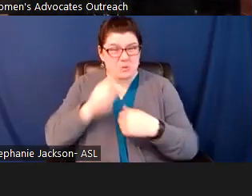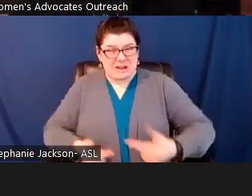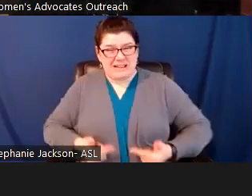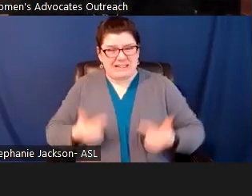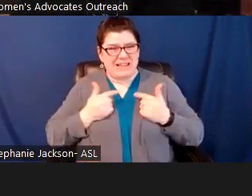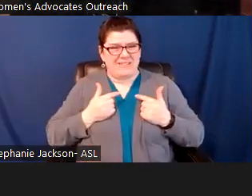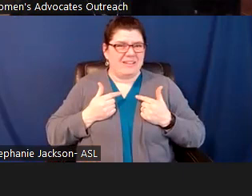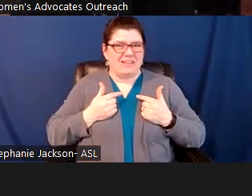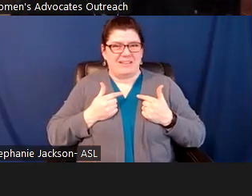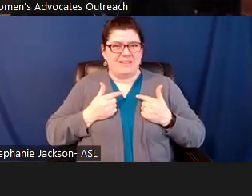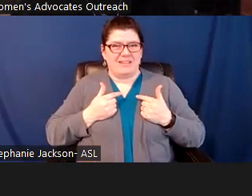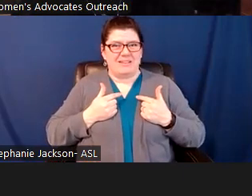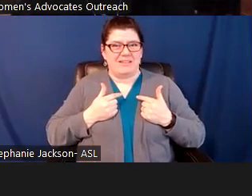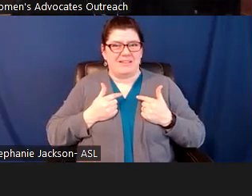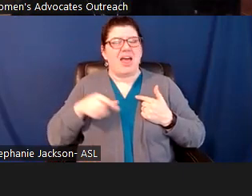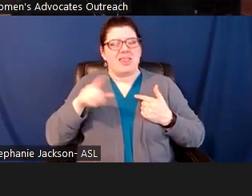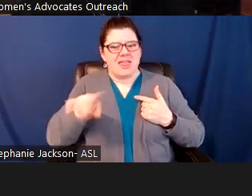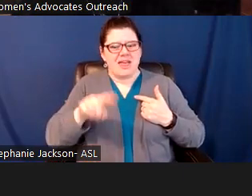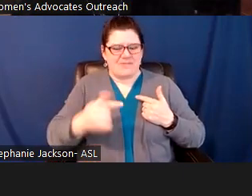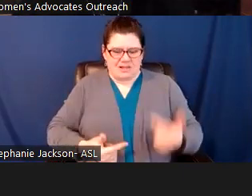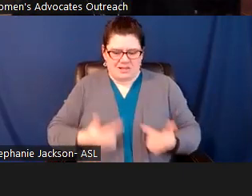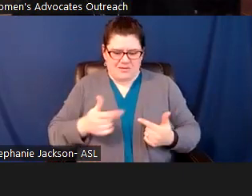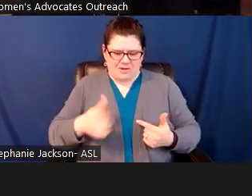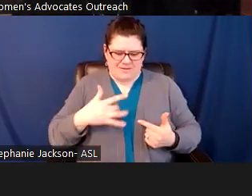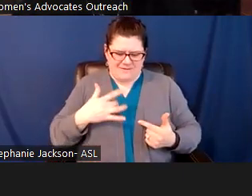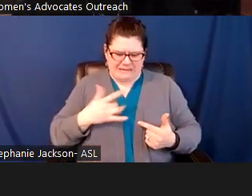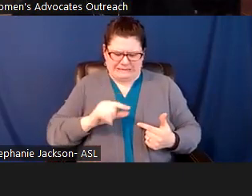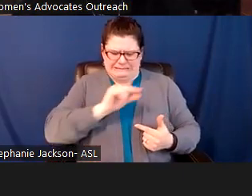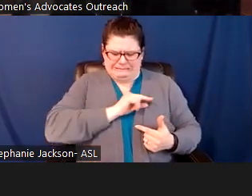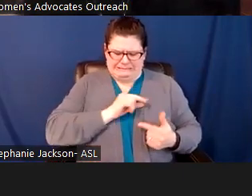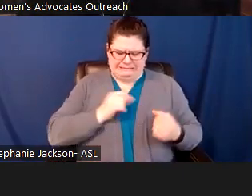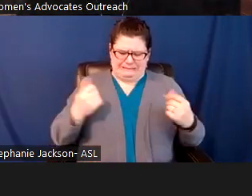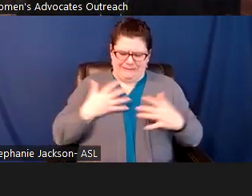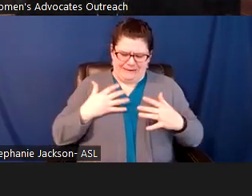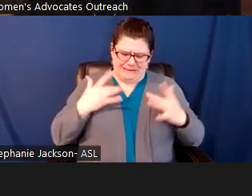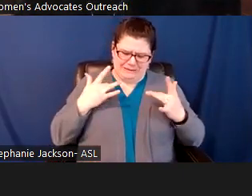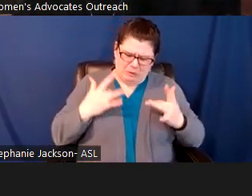of then live with feelings of guilt, fear, and depression